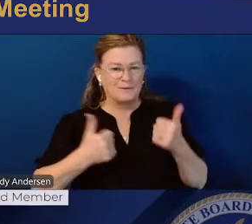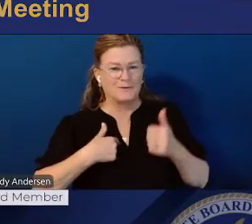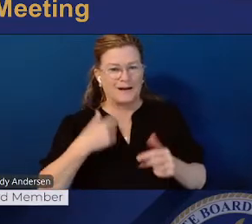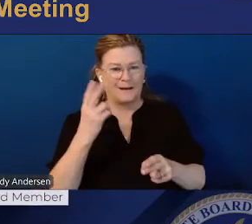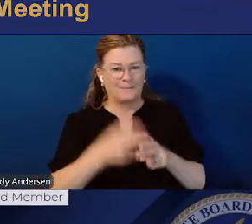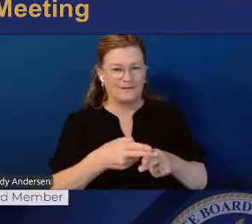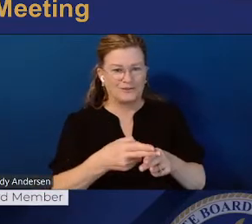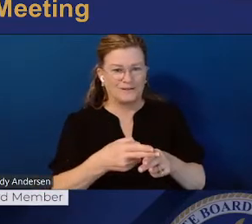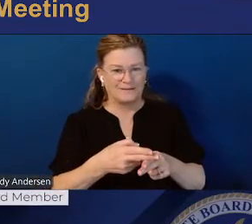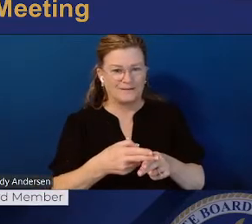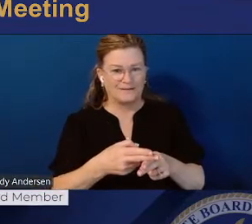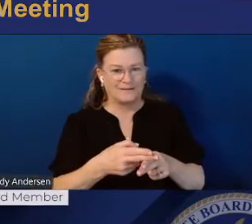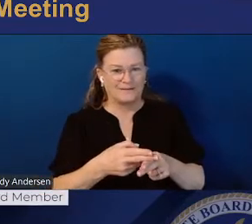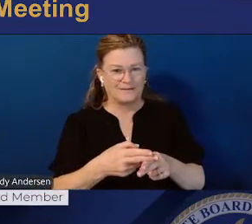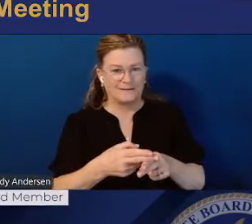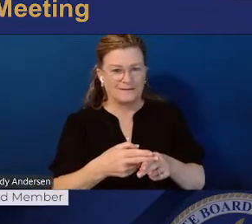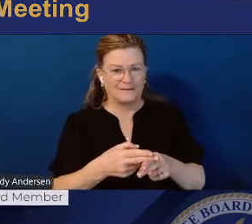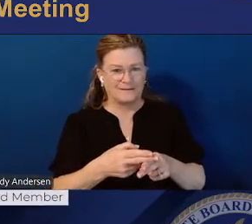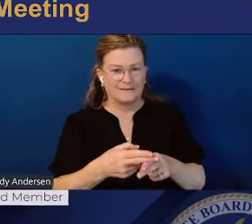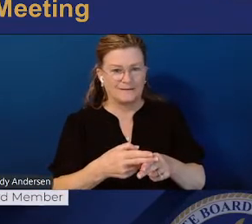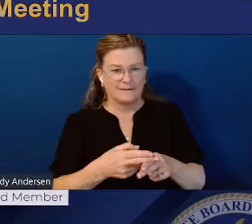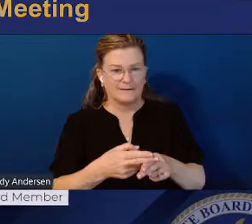mentioning.